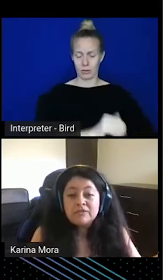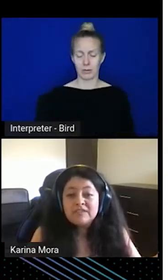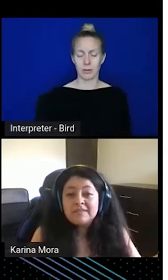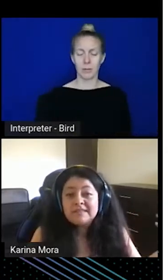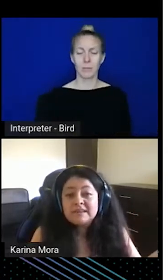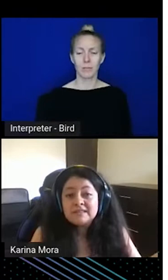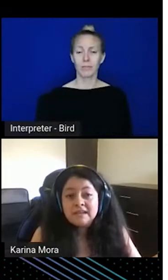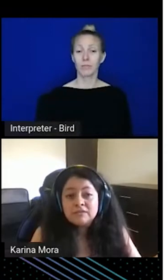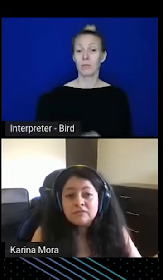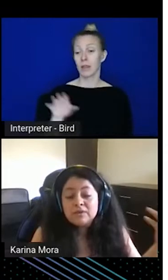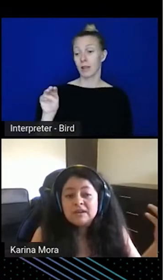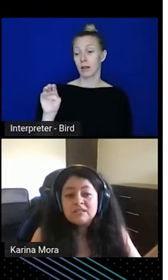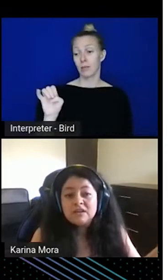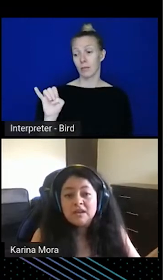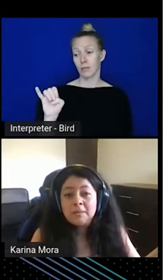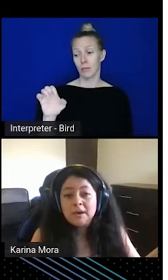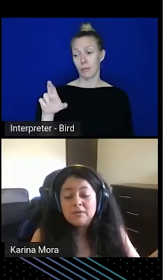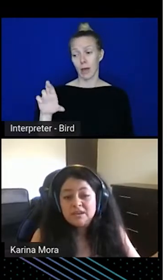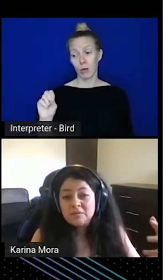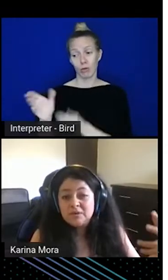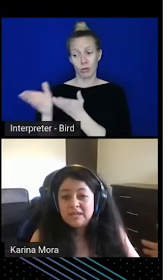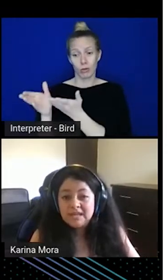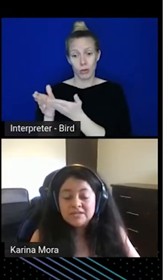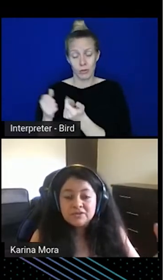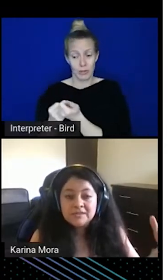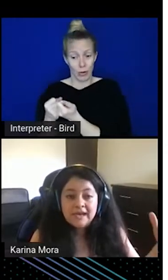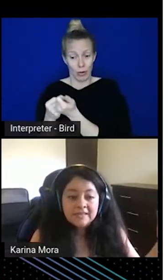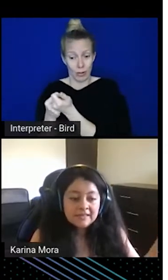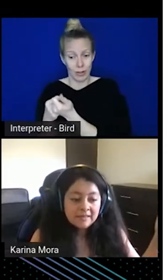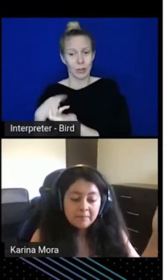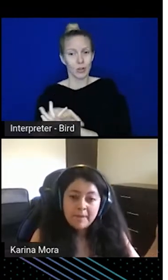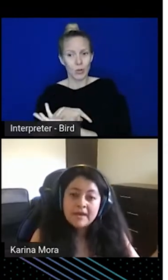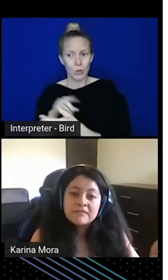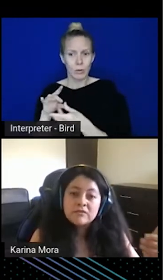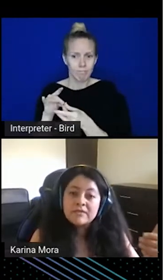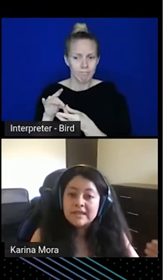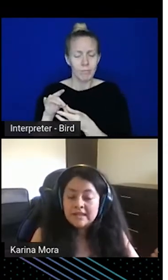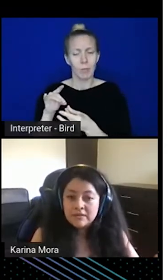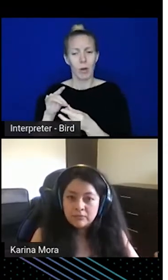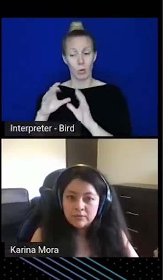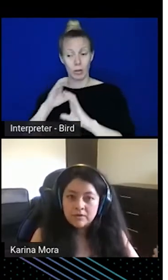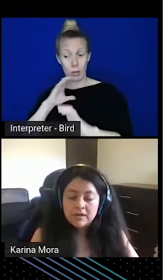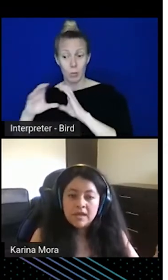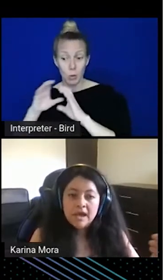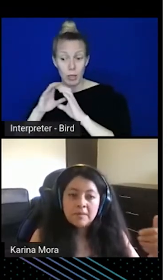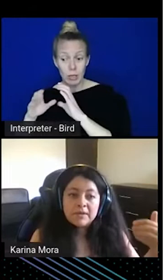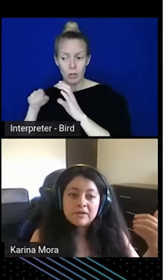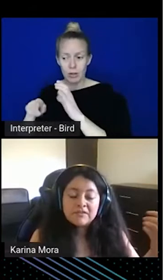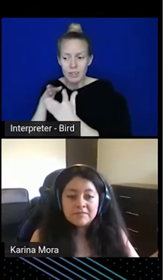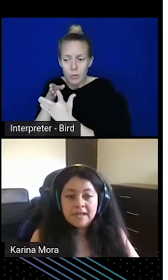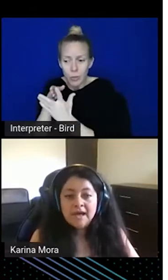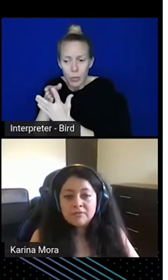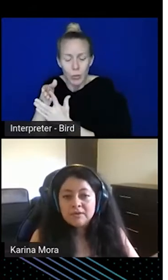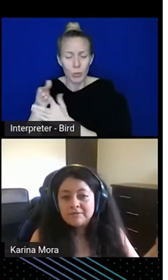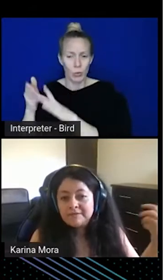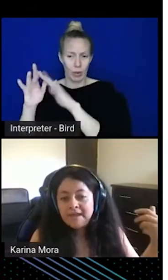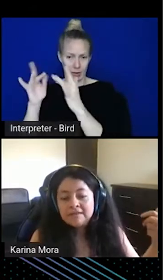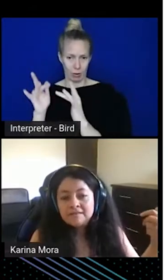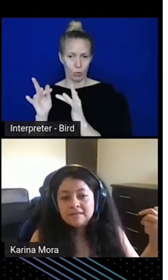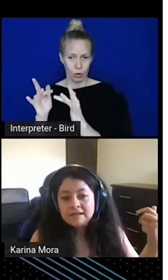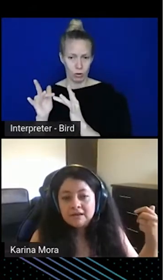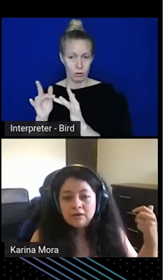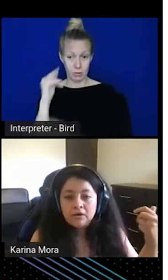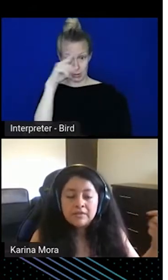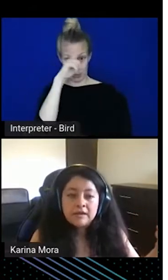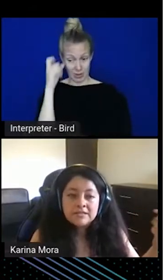a microservice architecture, we are talking about a communication that pass through the network. And because of that, we